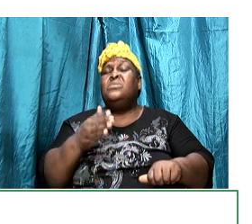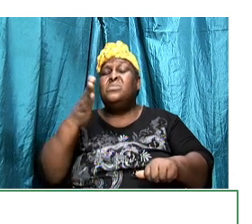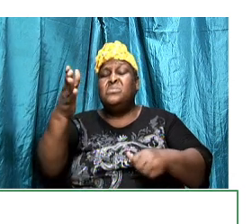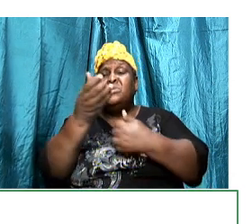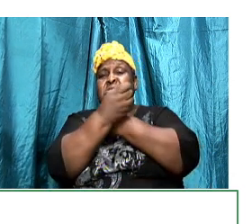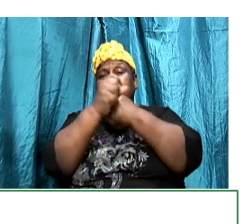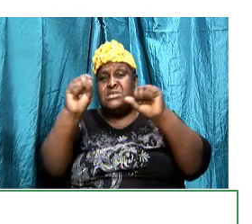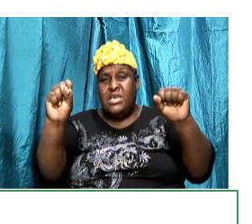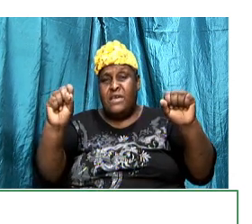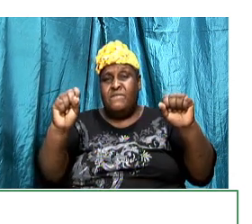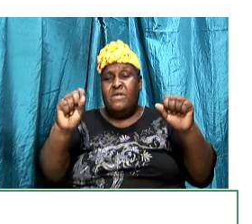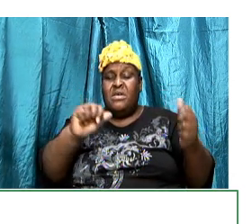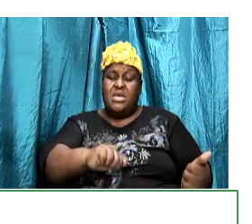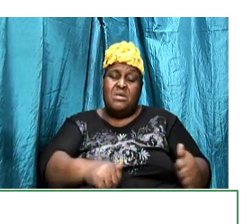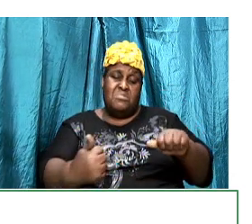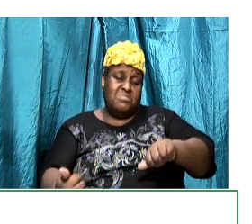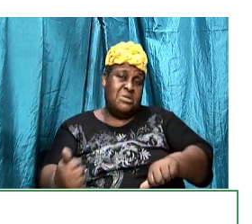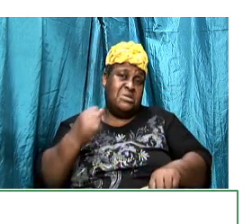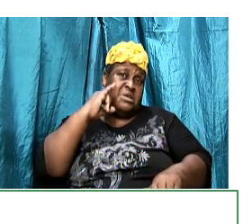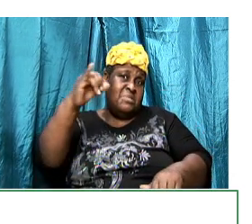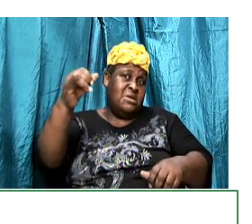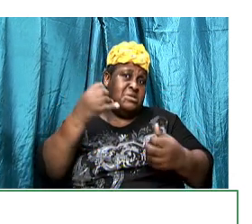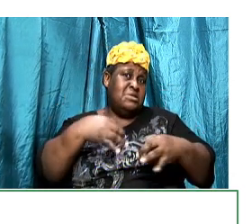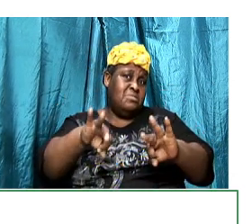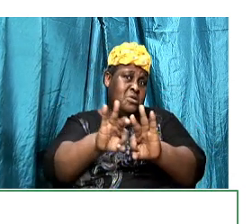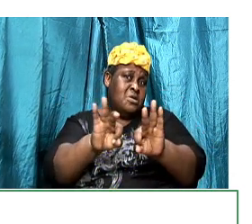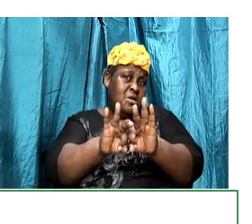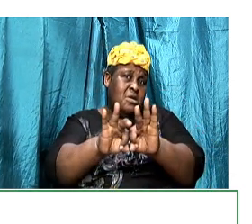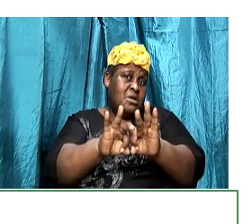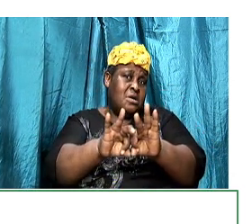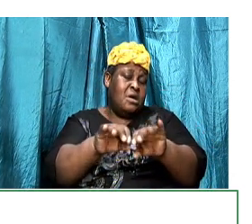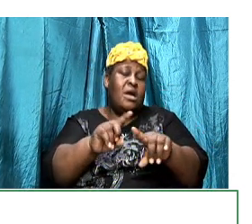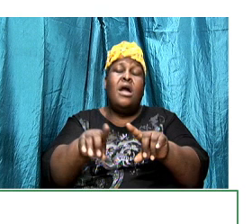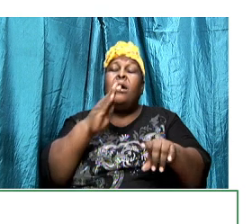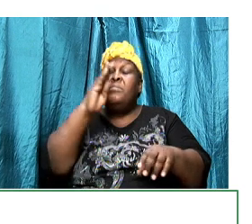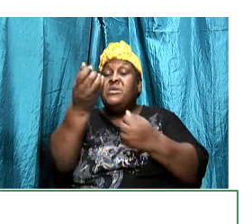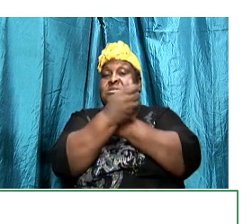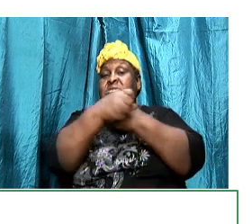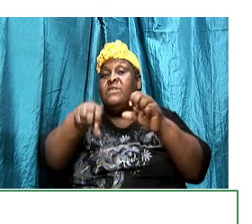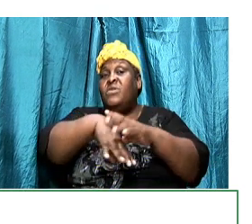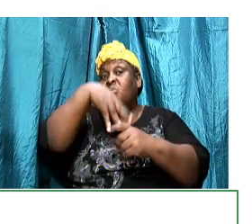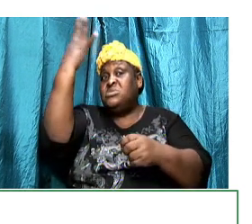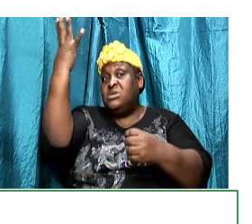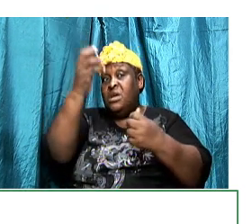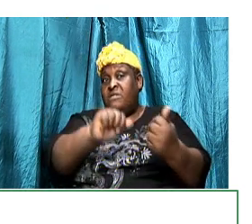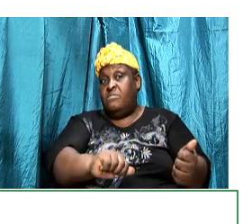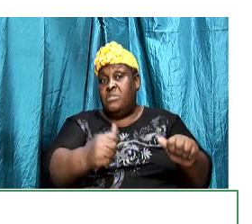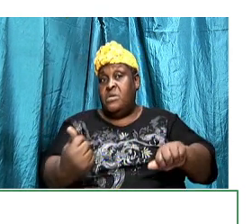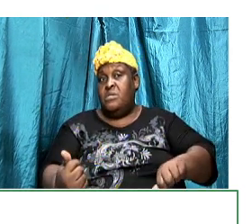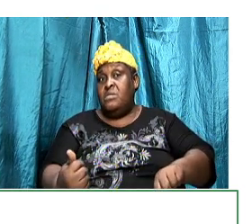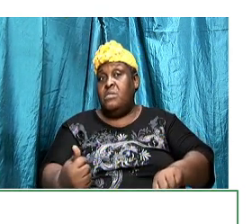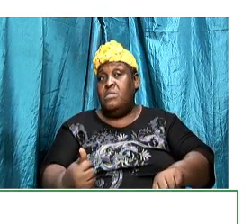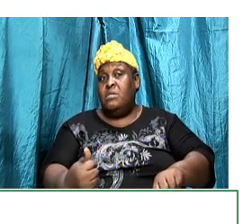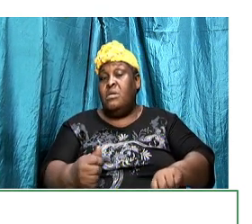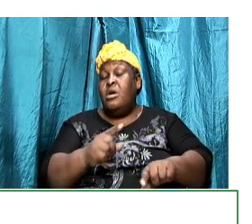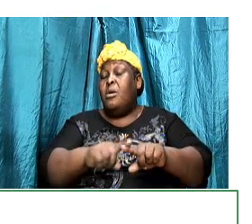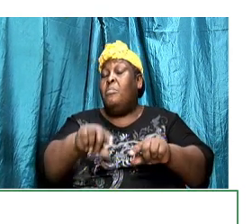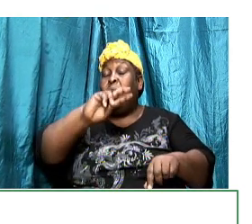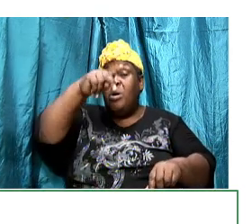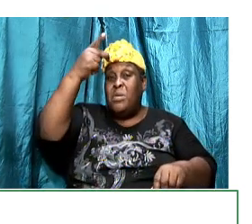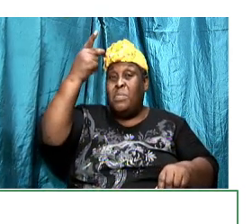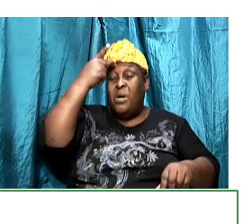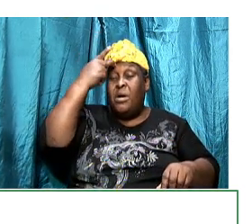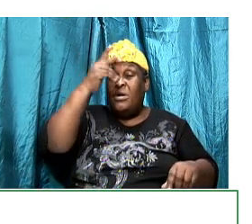know, baptism is important, and we can't be saved outside of baptism. But Paul did not baptize many of